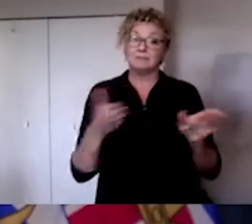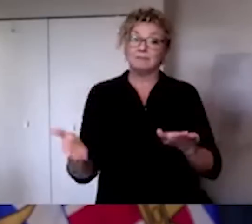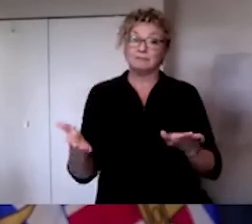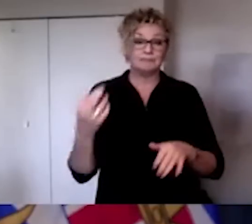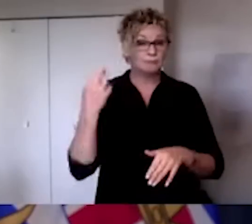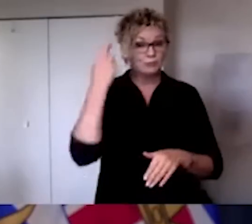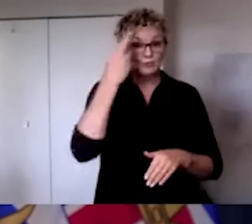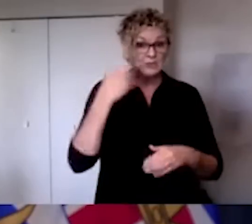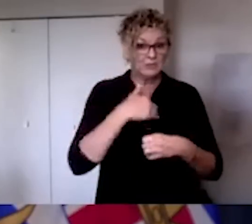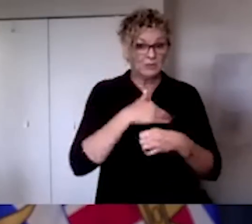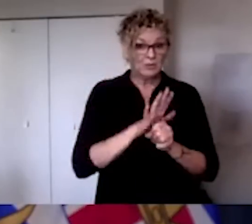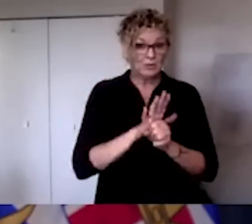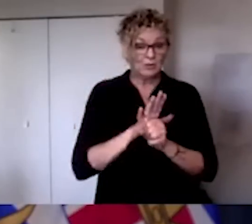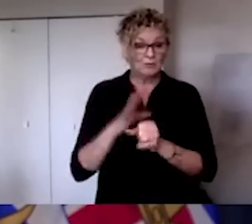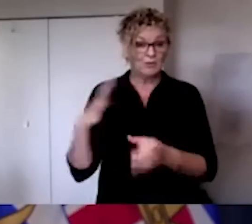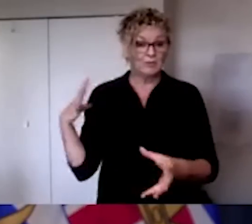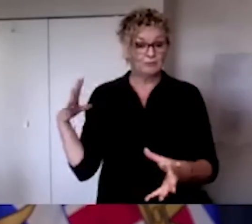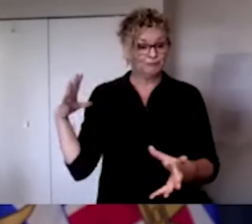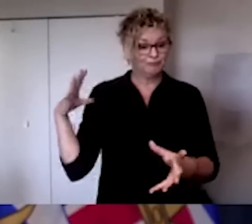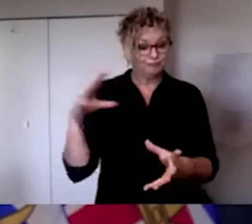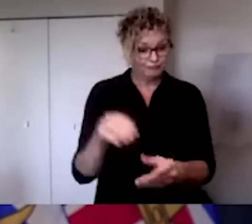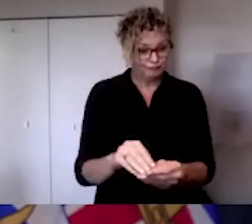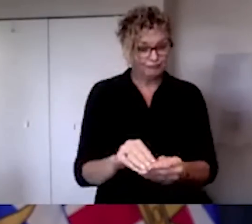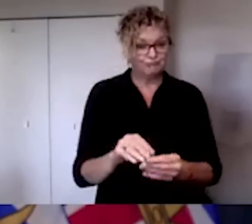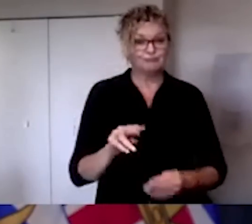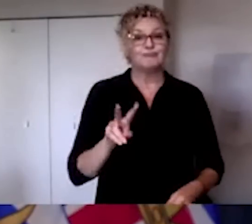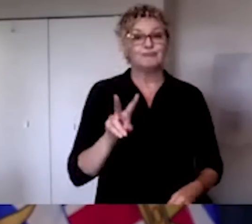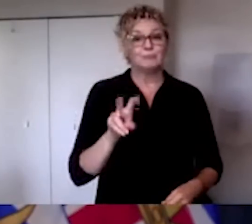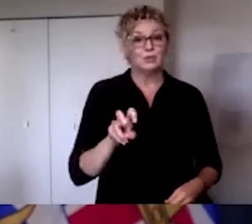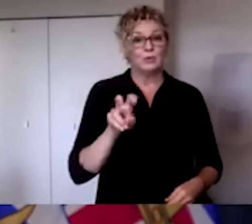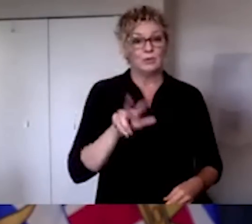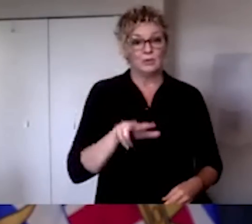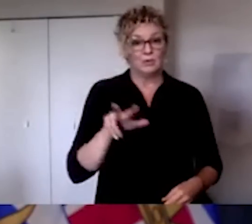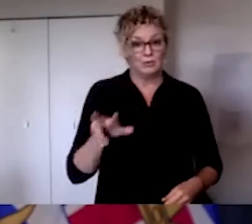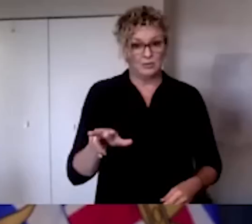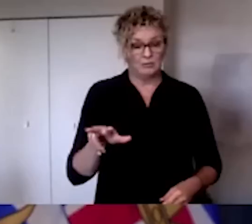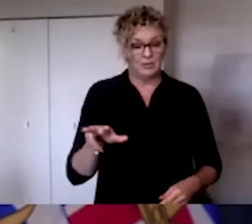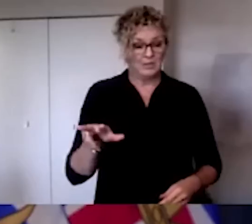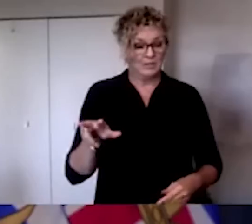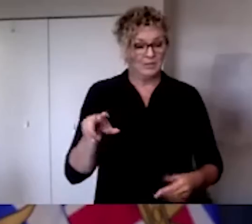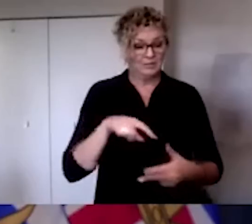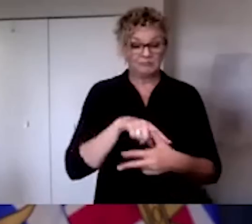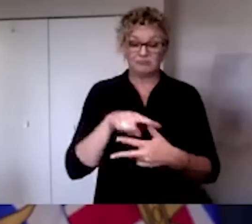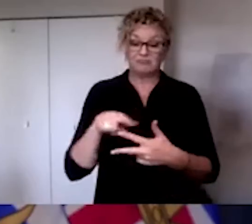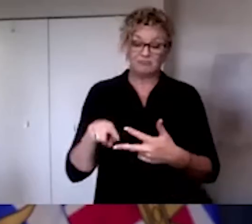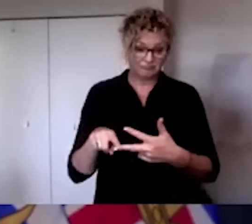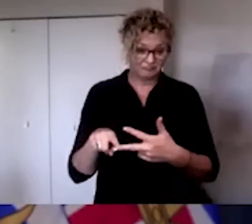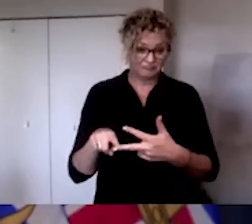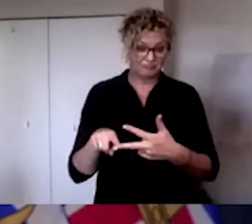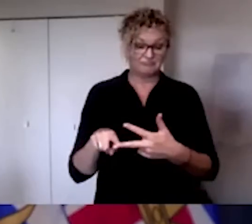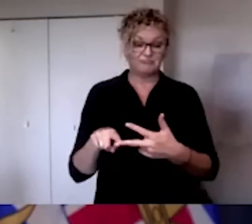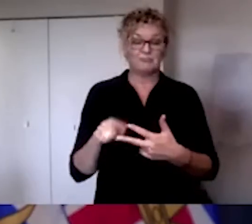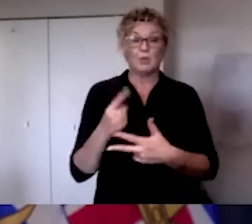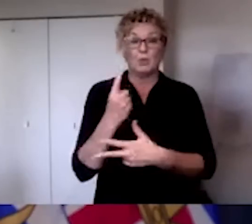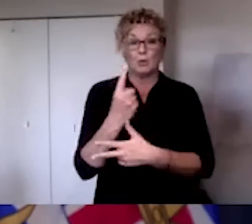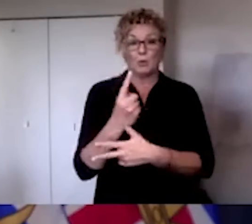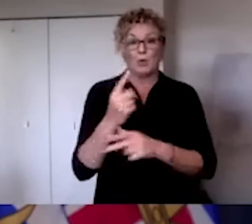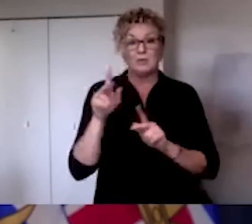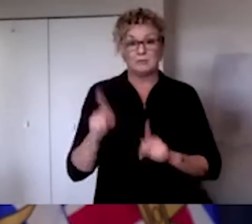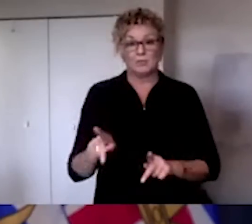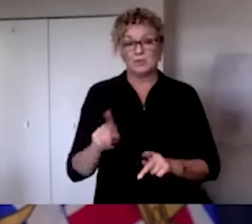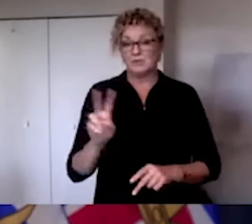of Canada, 30 in the Fraser Health Region, 1 person in Interior Health, and 5 people in hospital in Northern